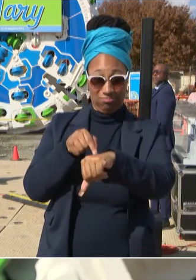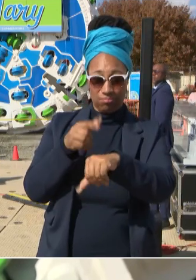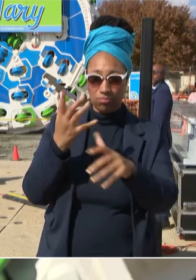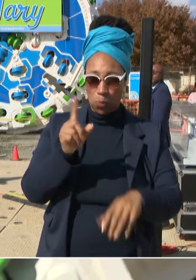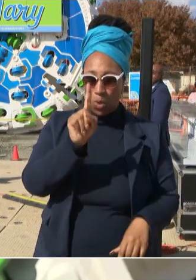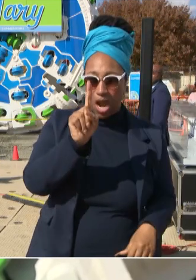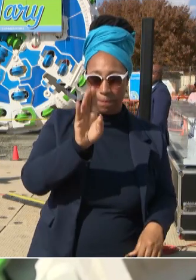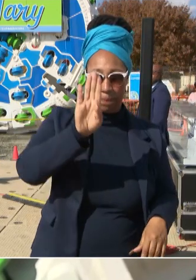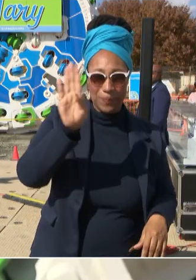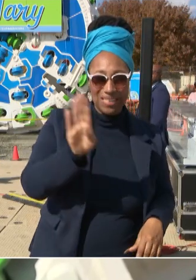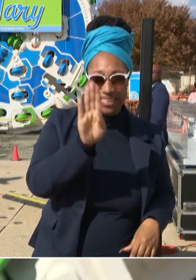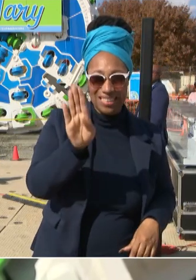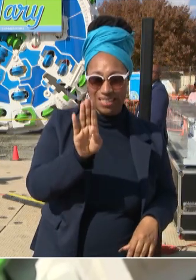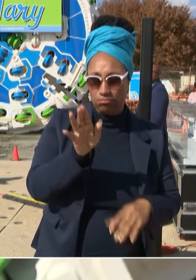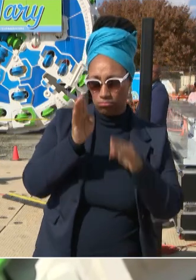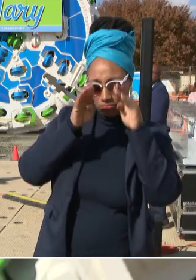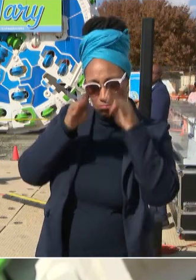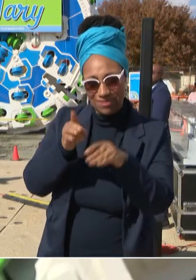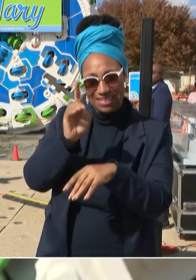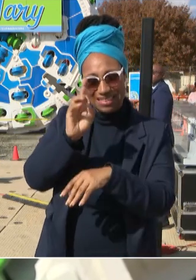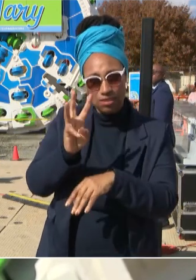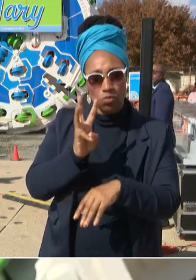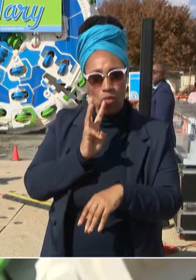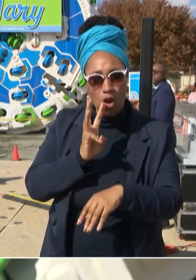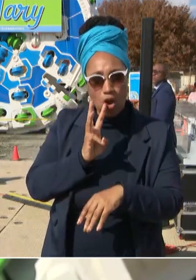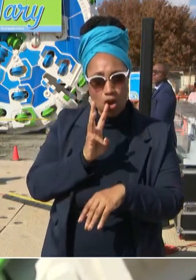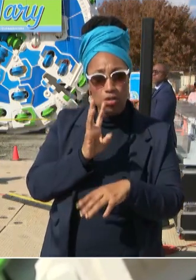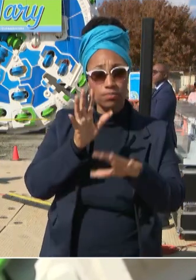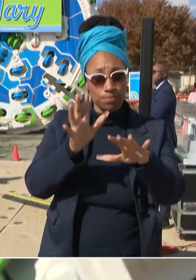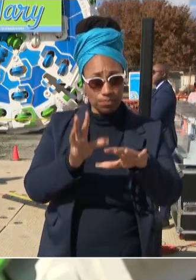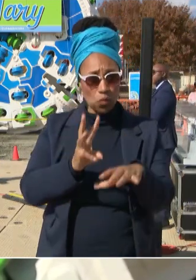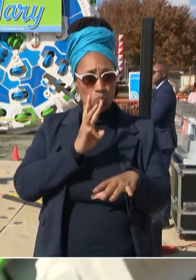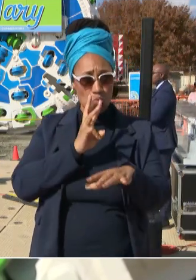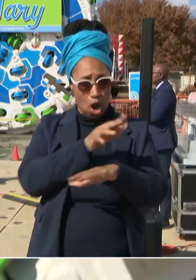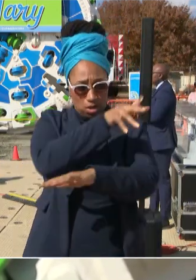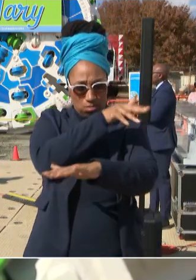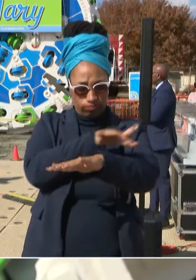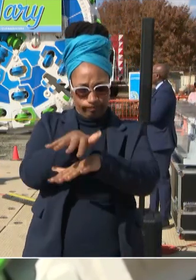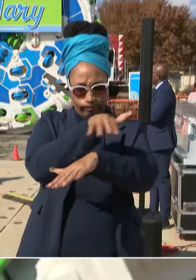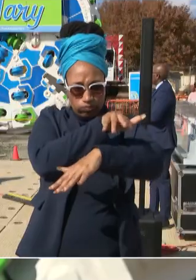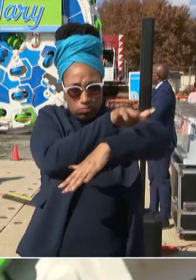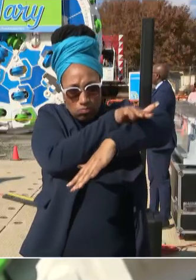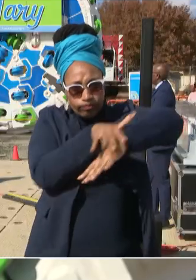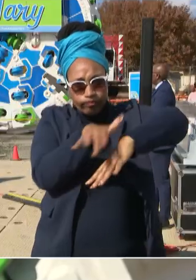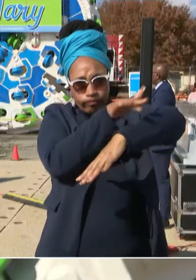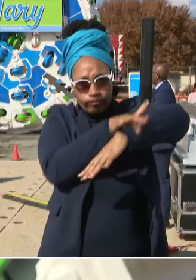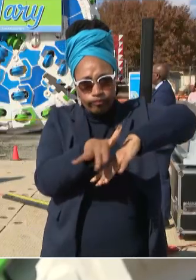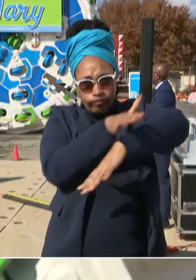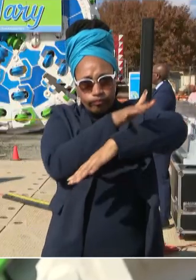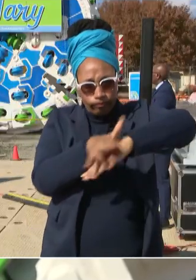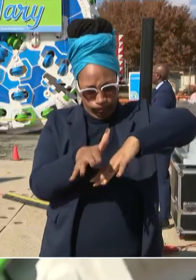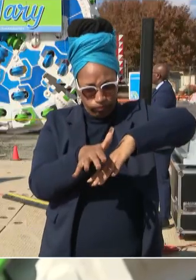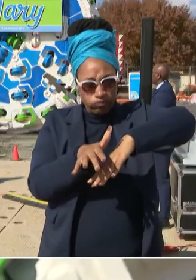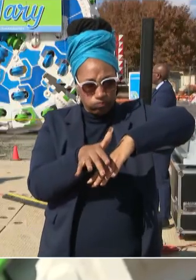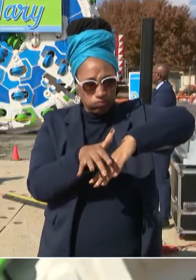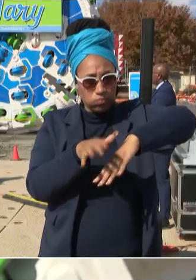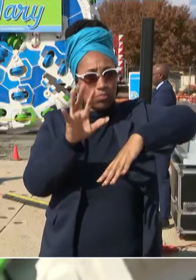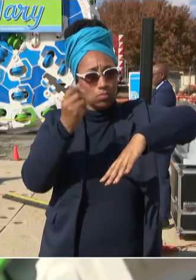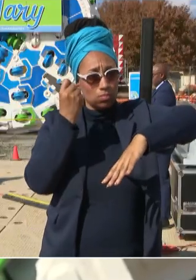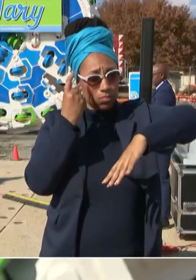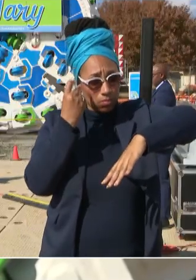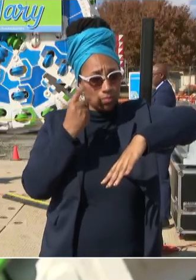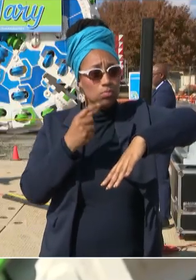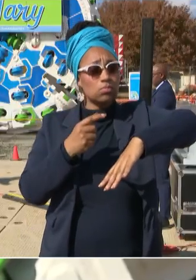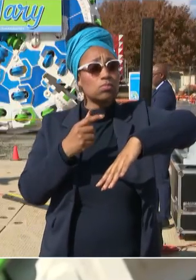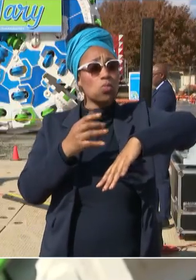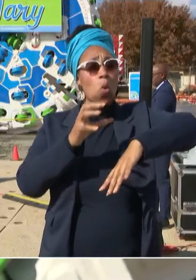was established in 1996. So at this stage, we already reduced the combined sewer overflows to this river by